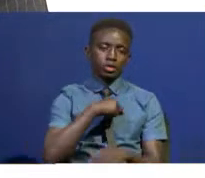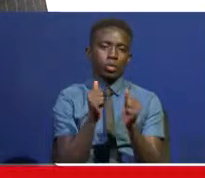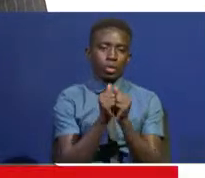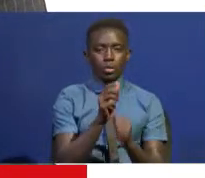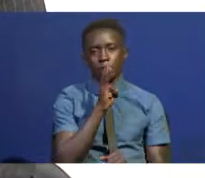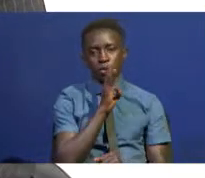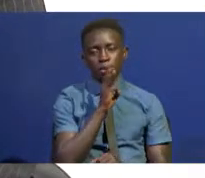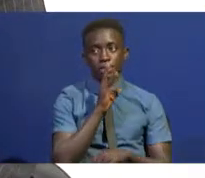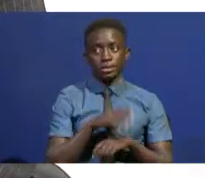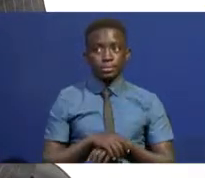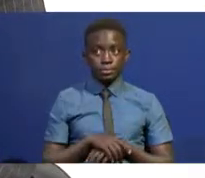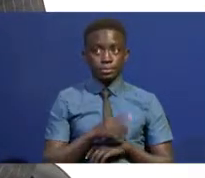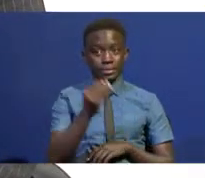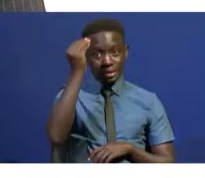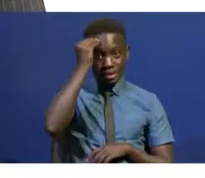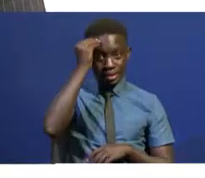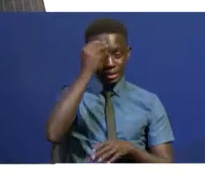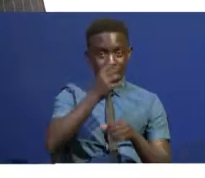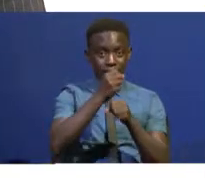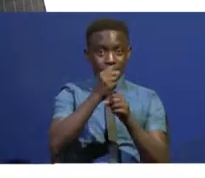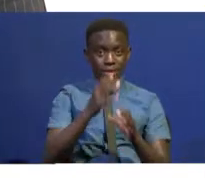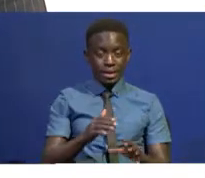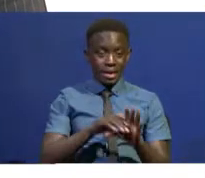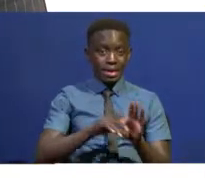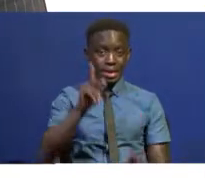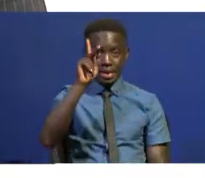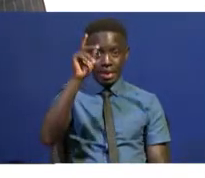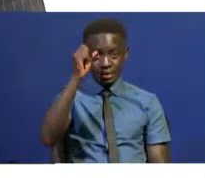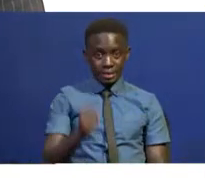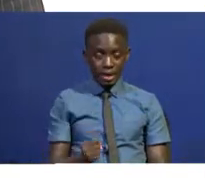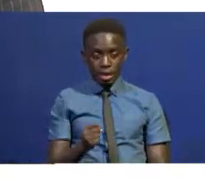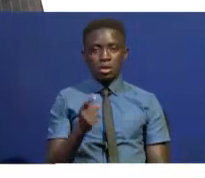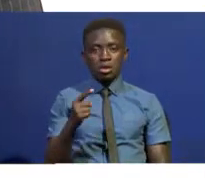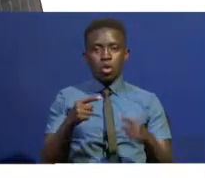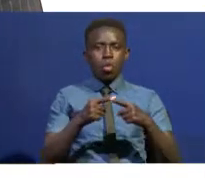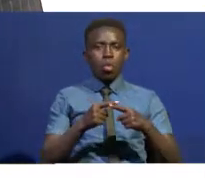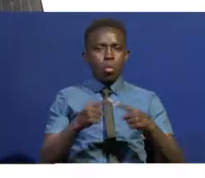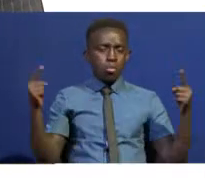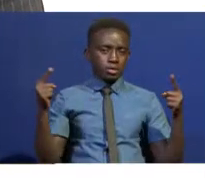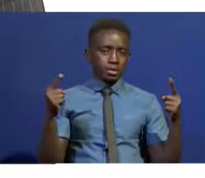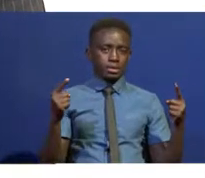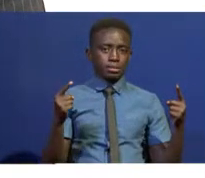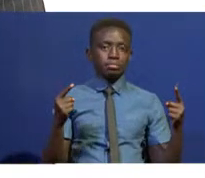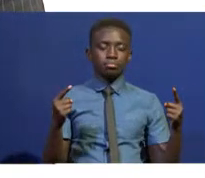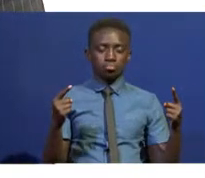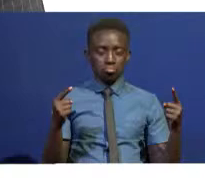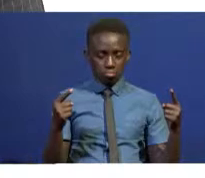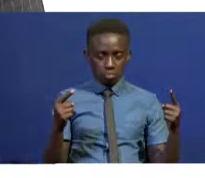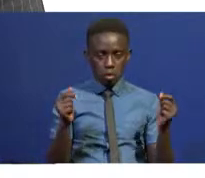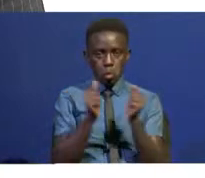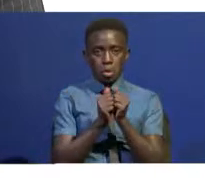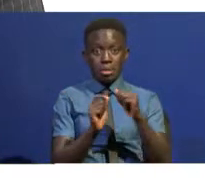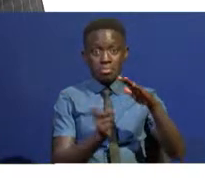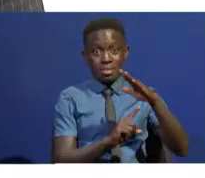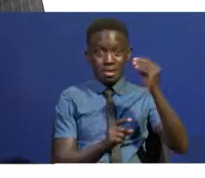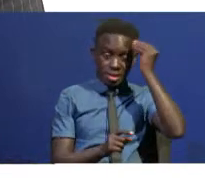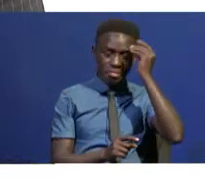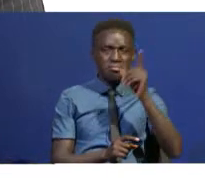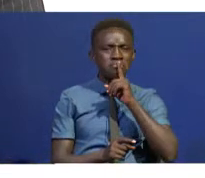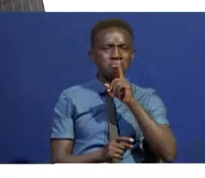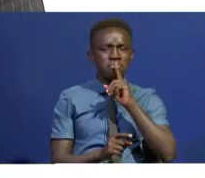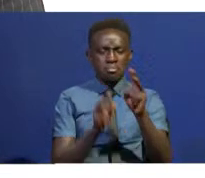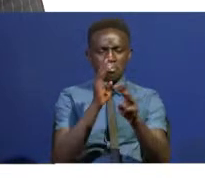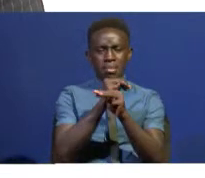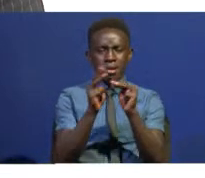And in other news, education stakeholders in Kajiado County have opposed the move by the Ministry of Education to remove mathematics as a